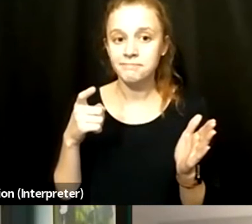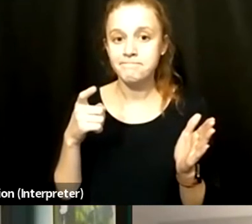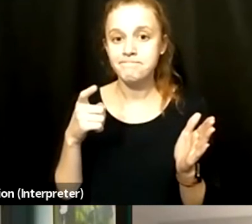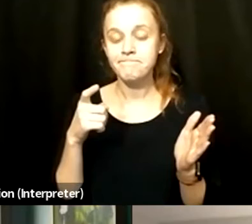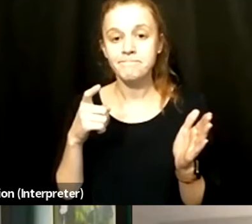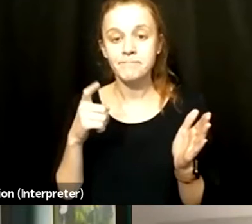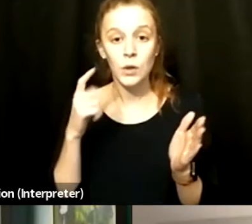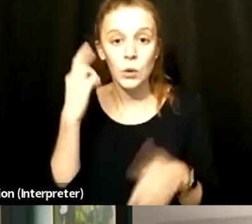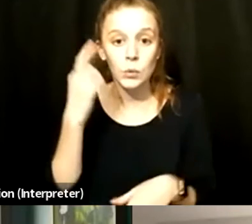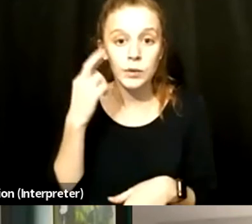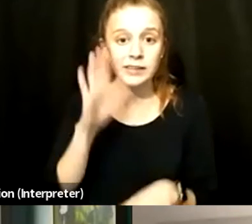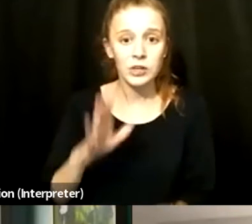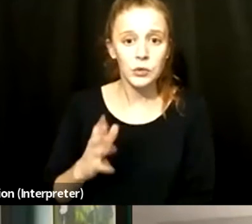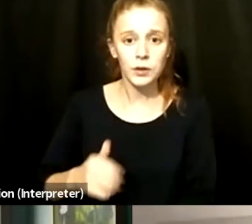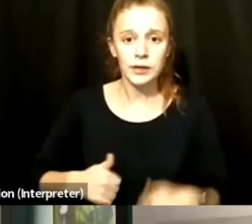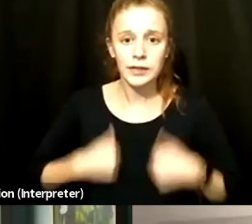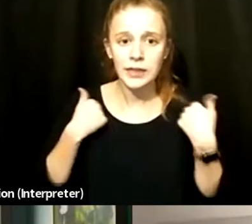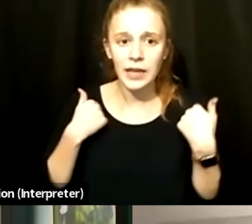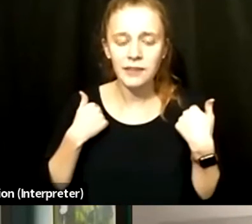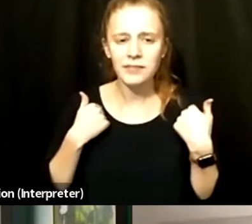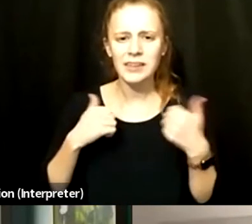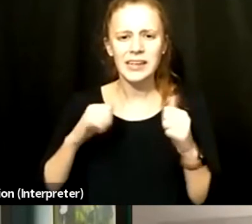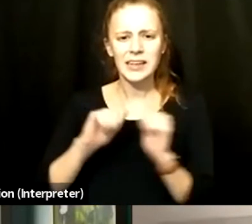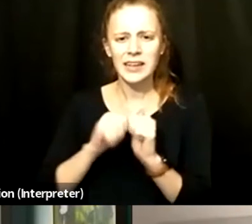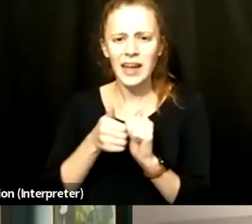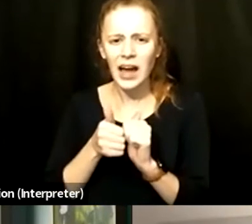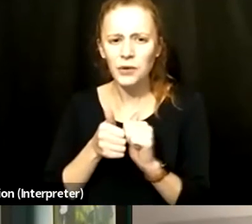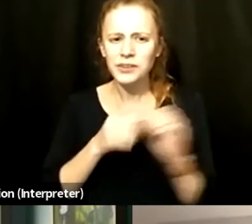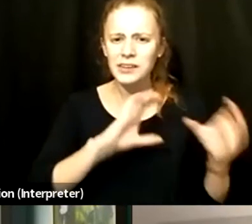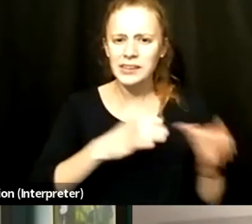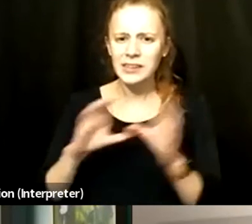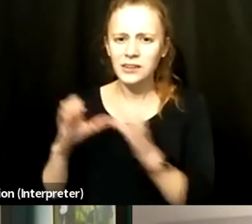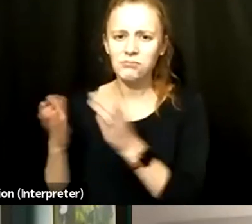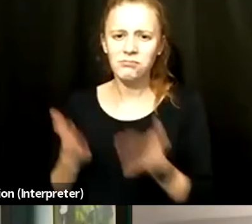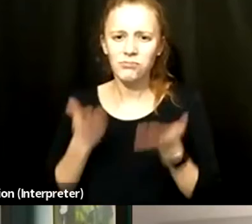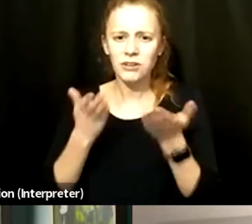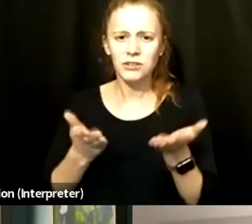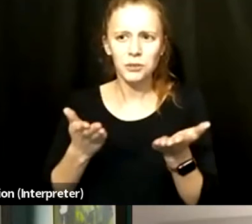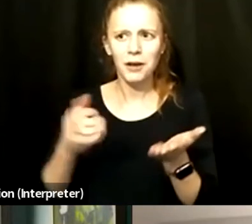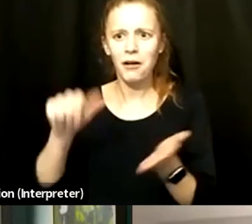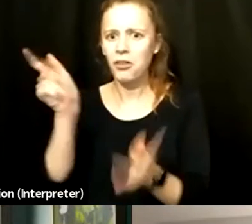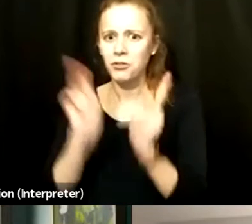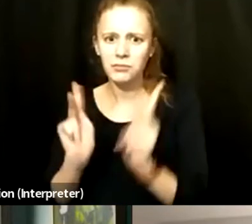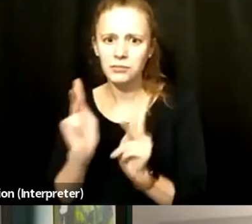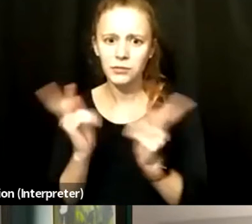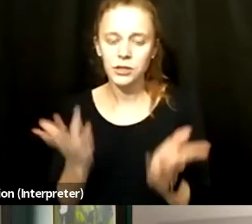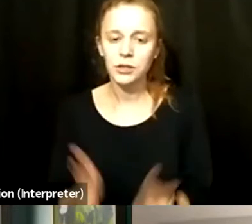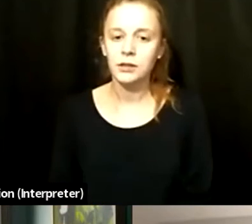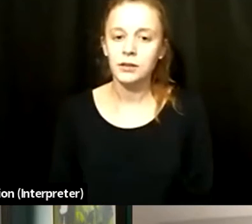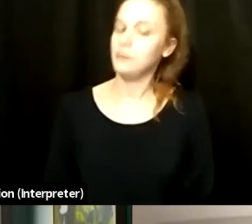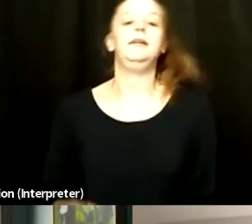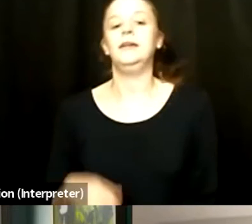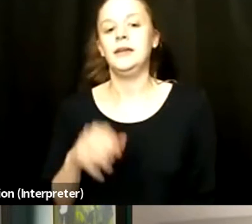And how has it been categorized and recommended to you by others? Um, so